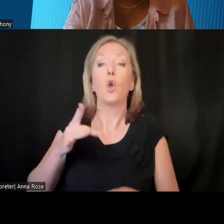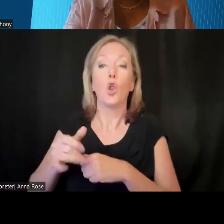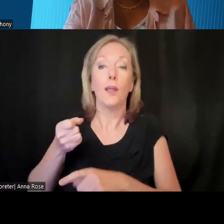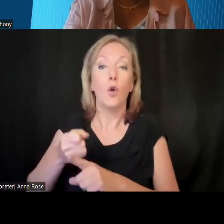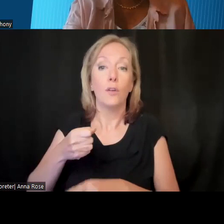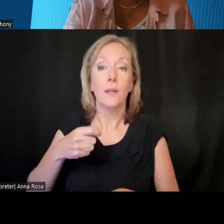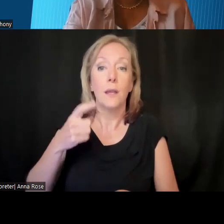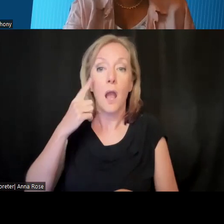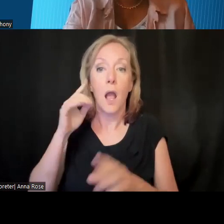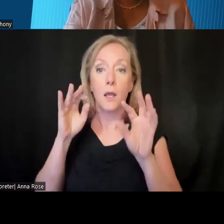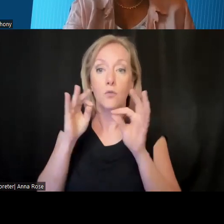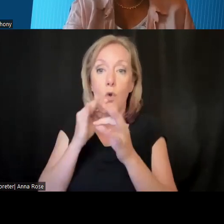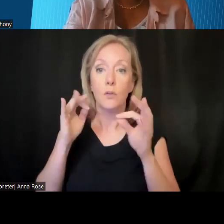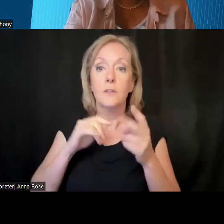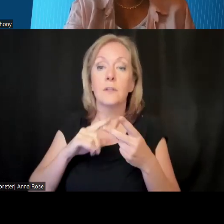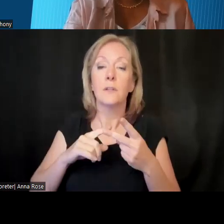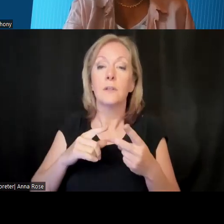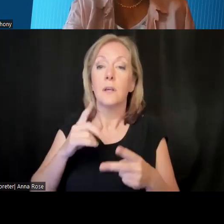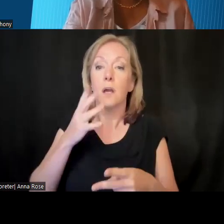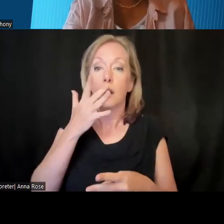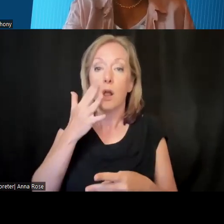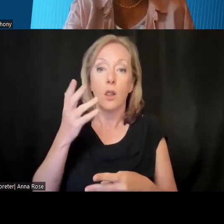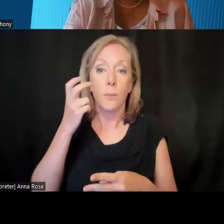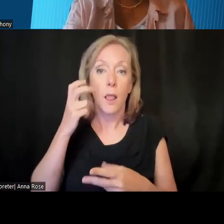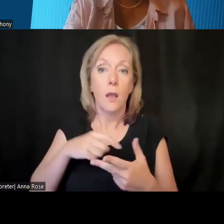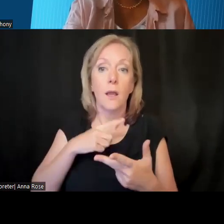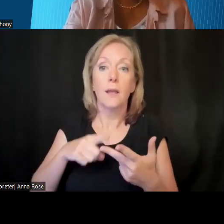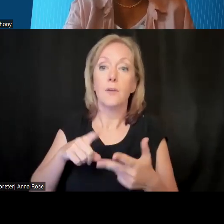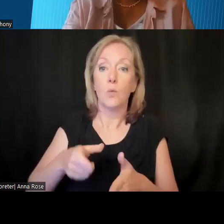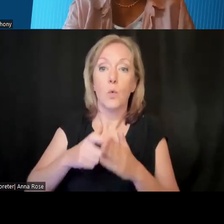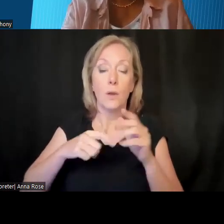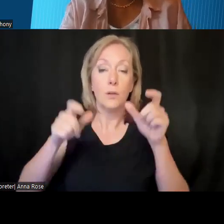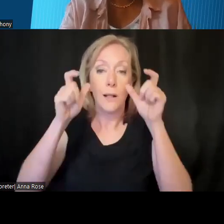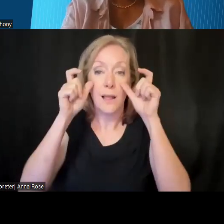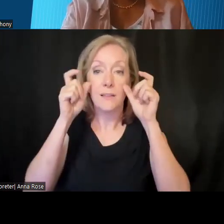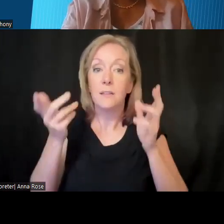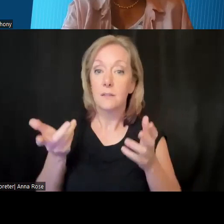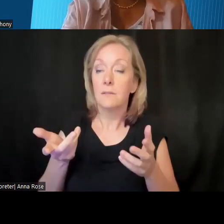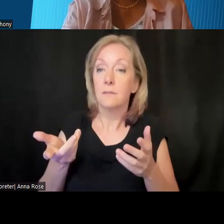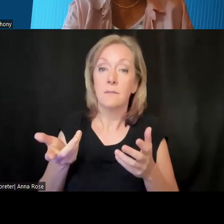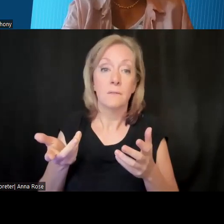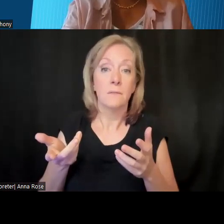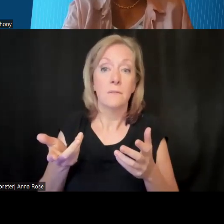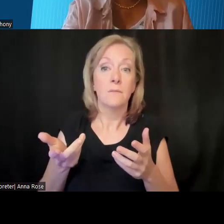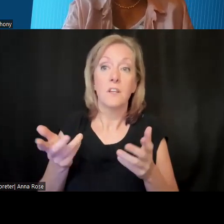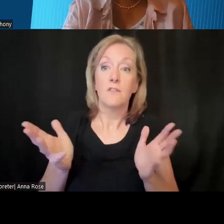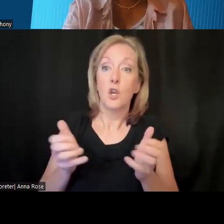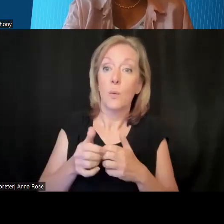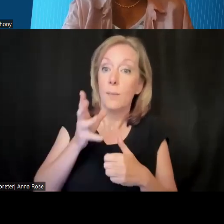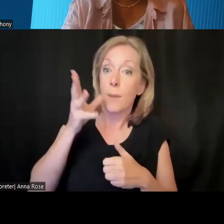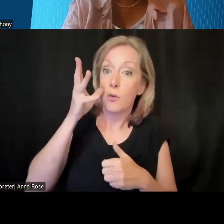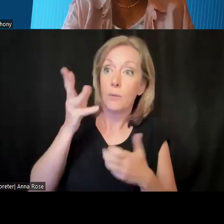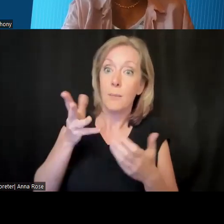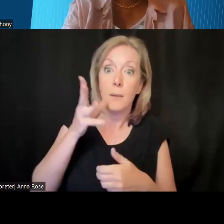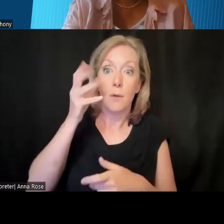eye crossing, color vision deficiency, needing prescription glasses? If you're talking to parents and they're wearing